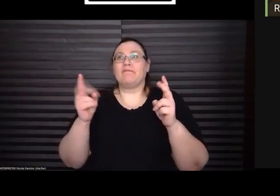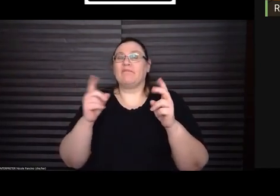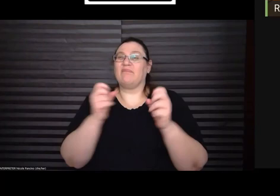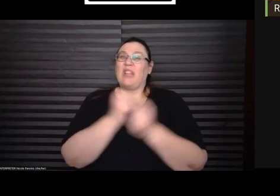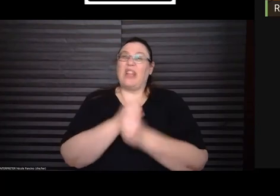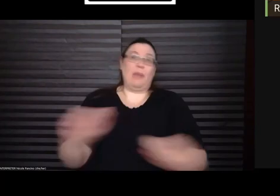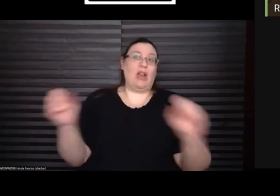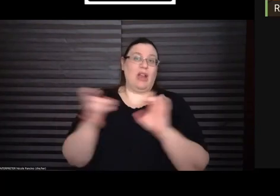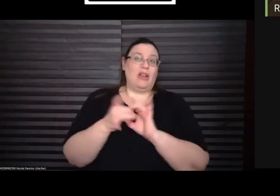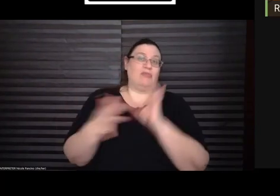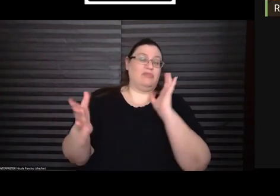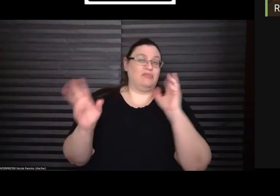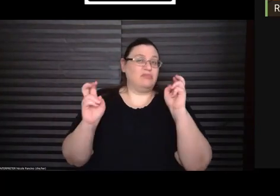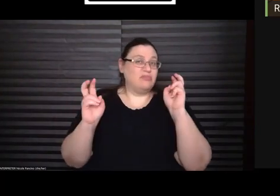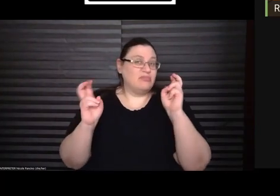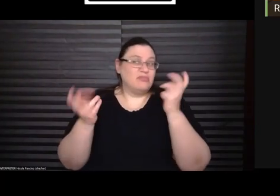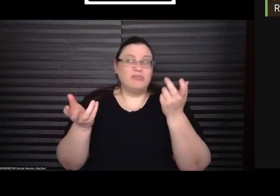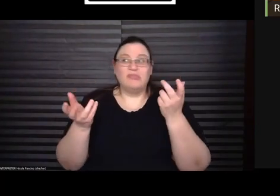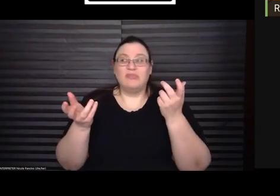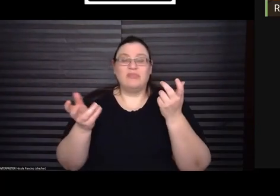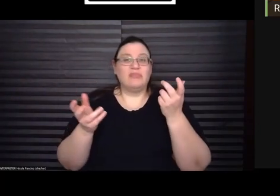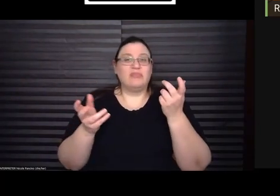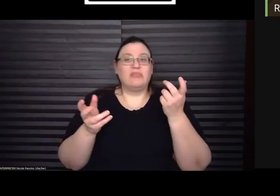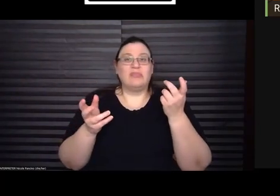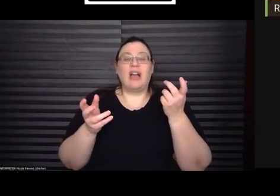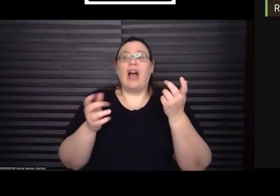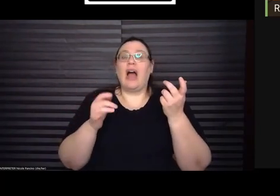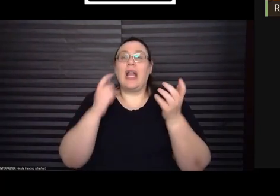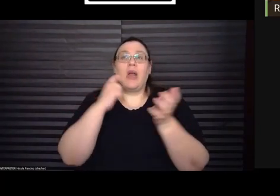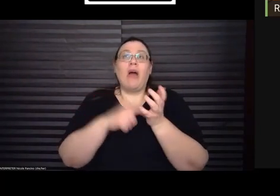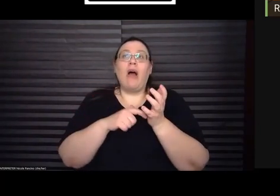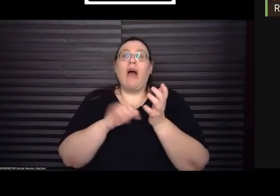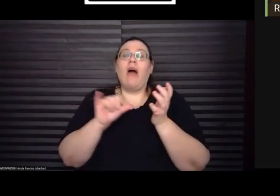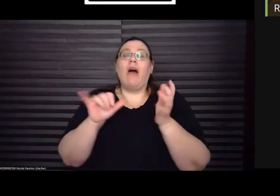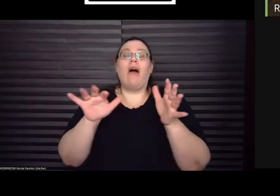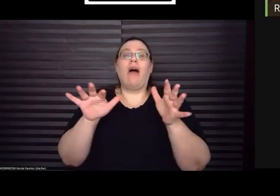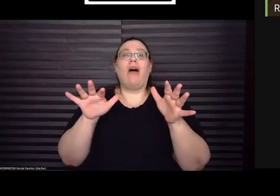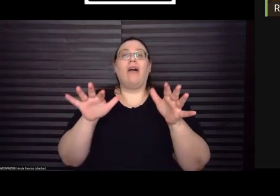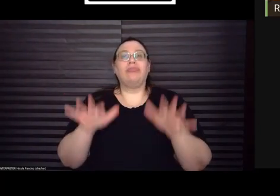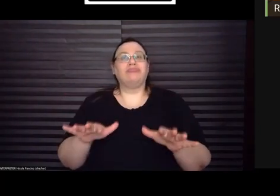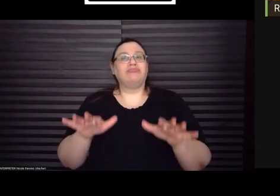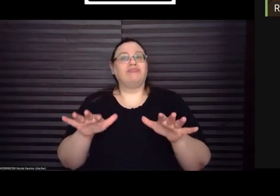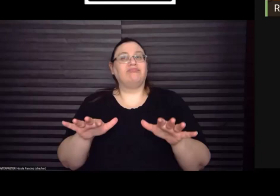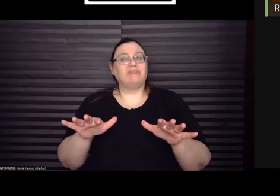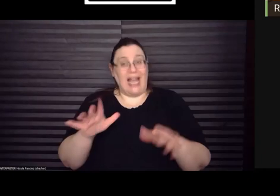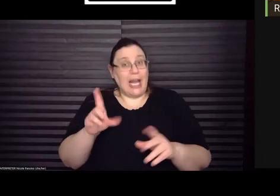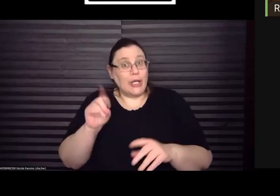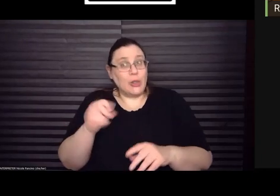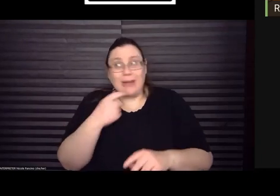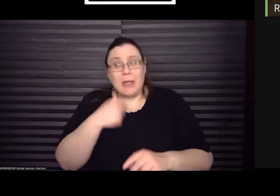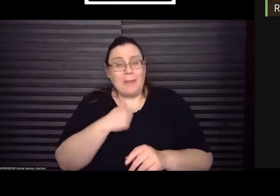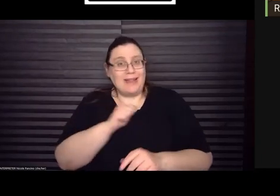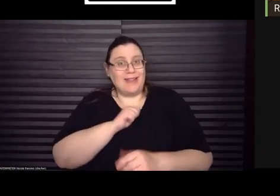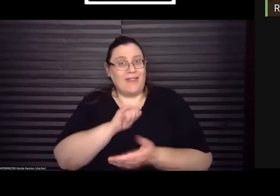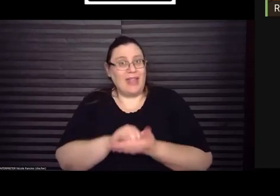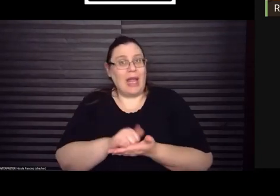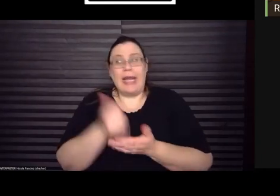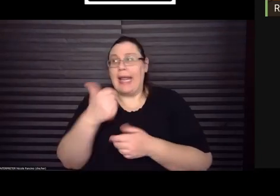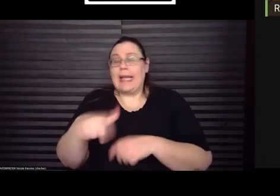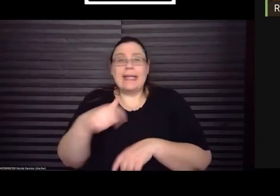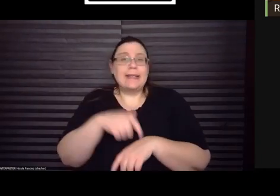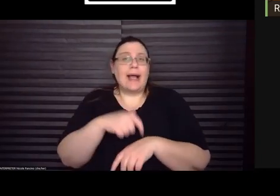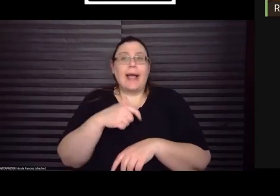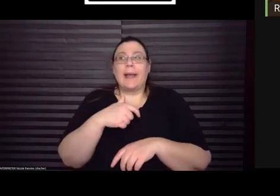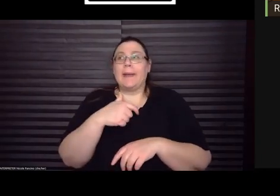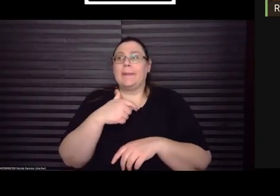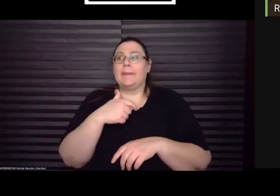it was kind of liberating. And, you know, I just sort of found myself relaxing. And I do tell myself that, you know,